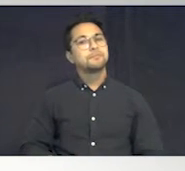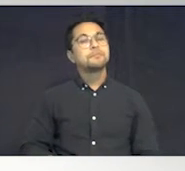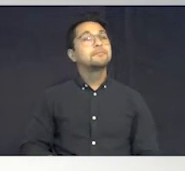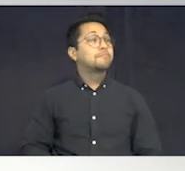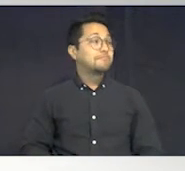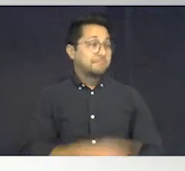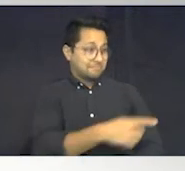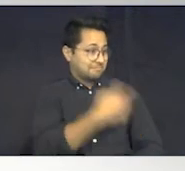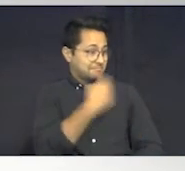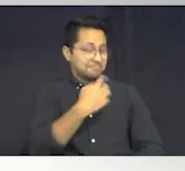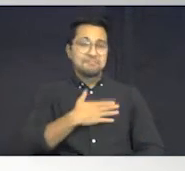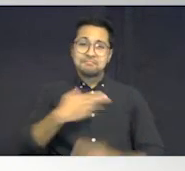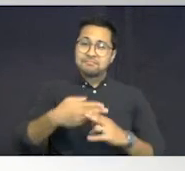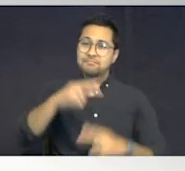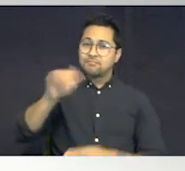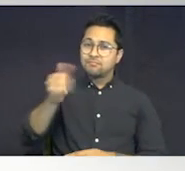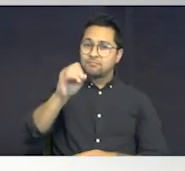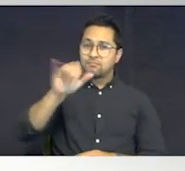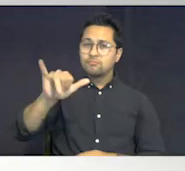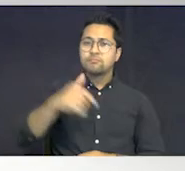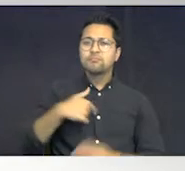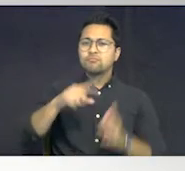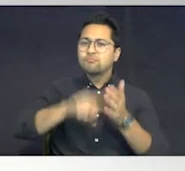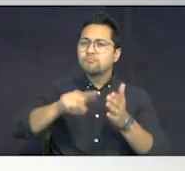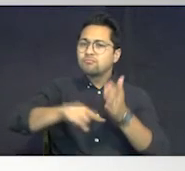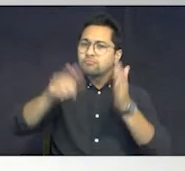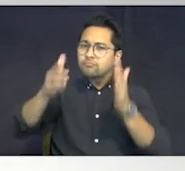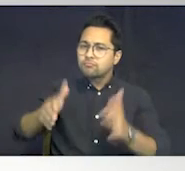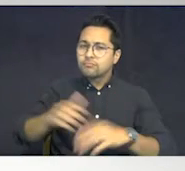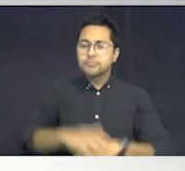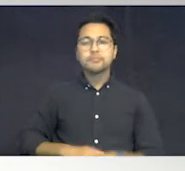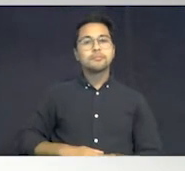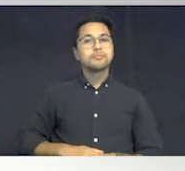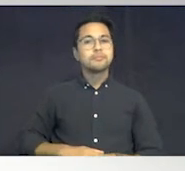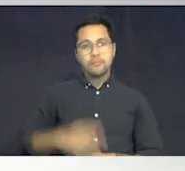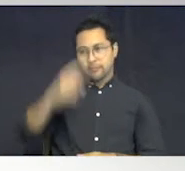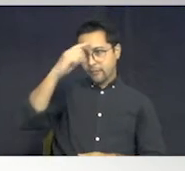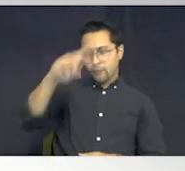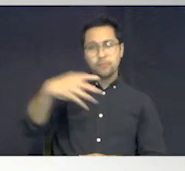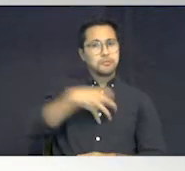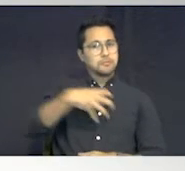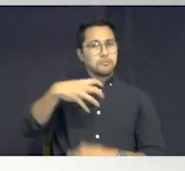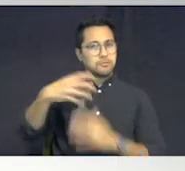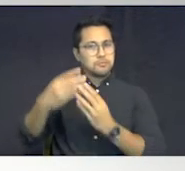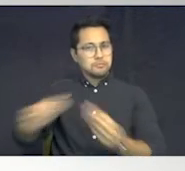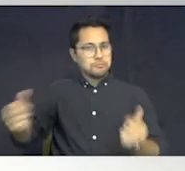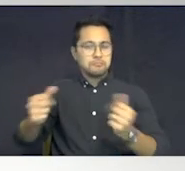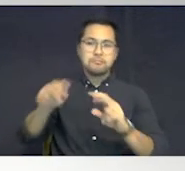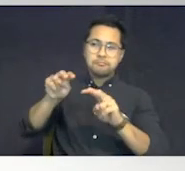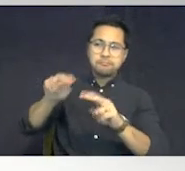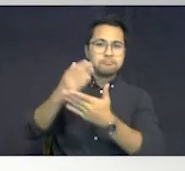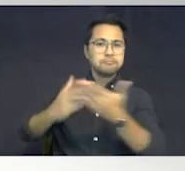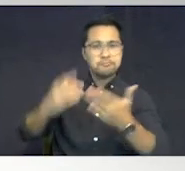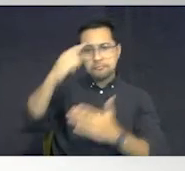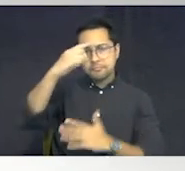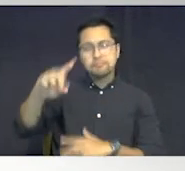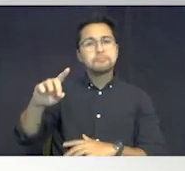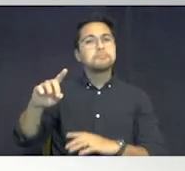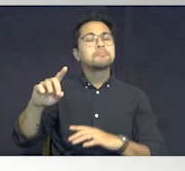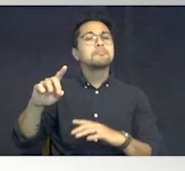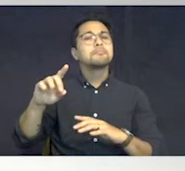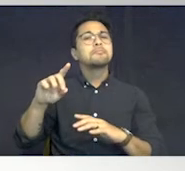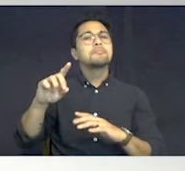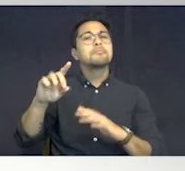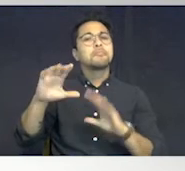As he said, my name is Joy Dunleavy, and I'm one of the investigators in the Dispute Resolution and Monitoring section of the Bureau of Exceptional